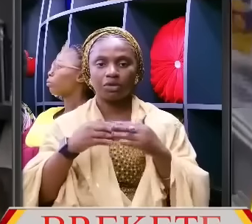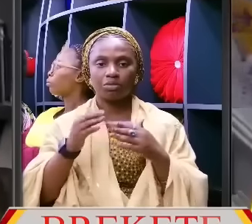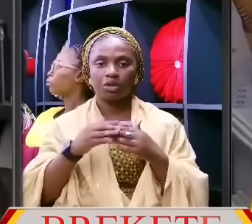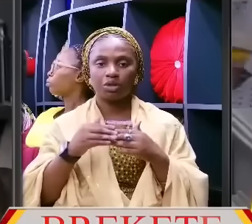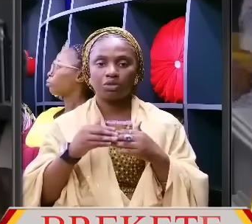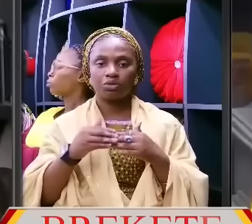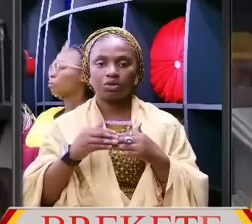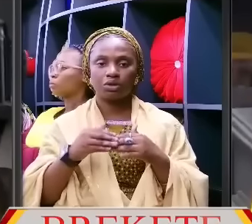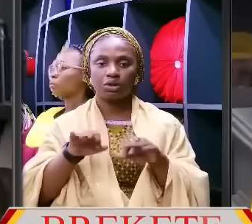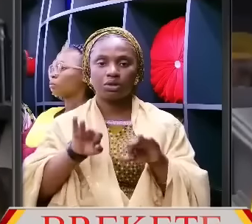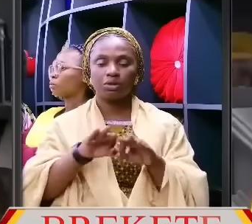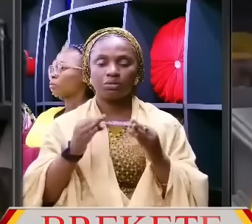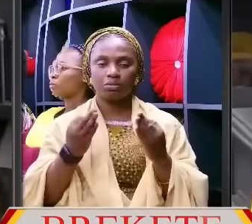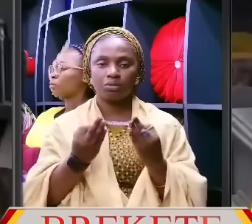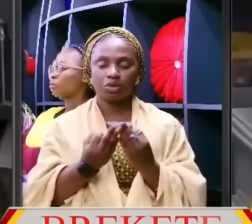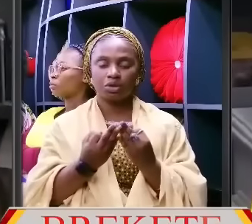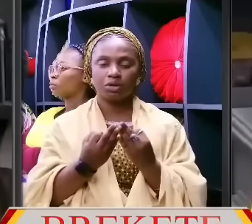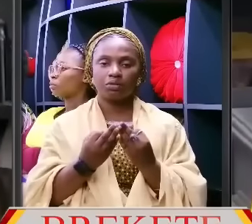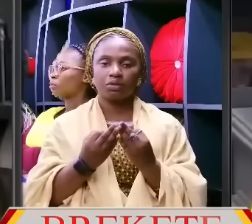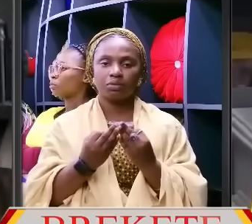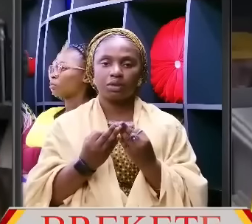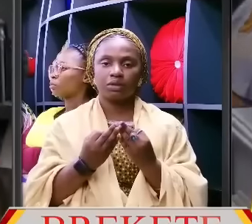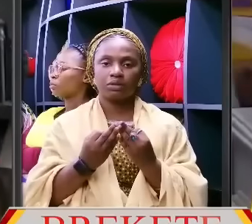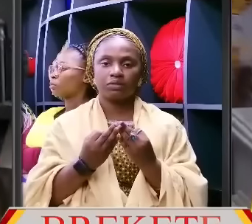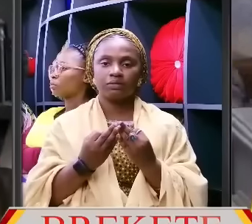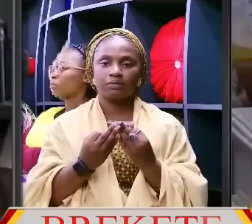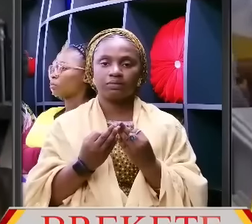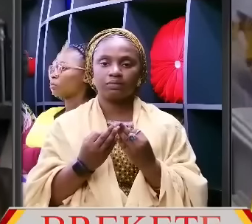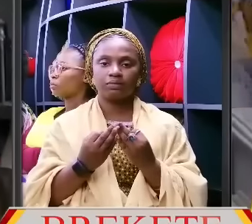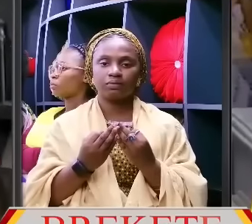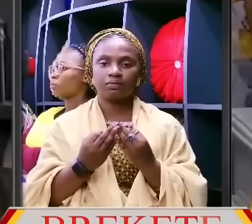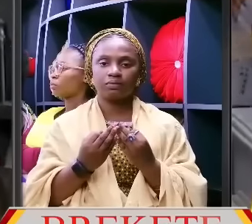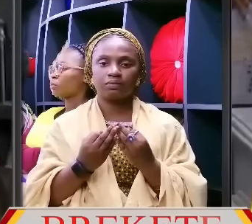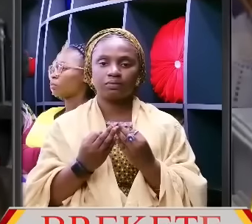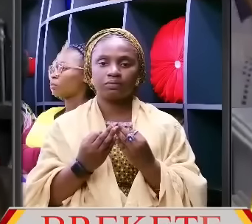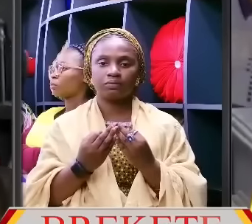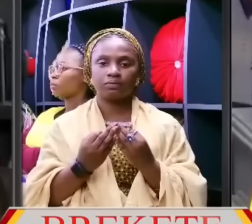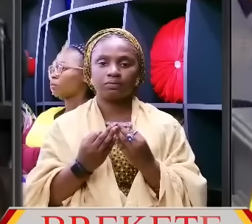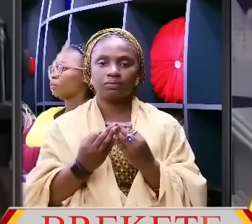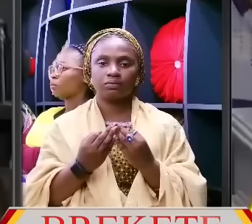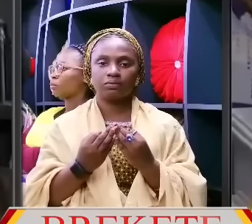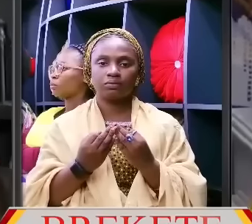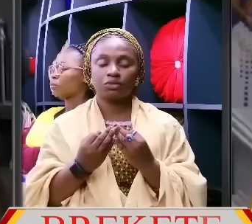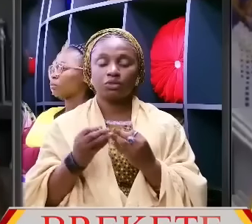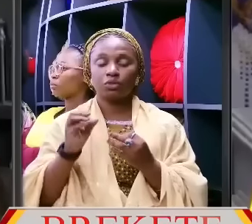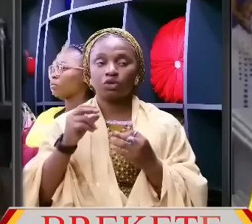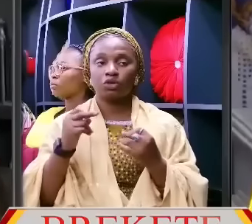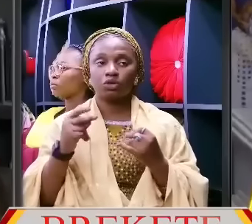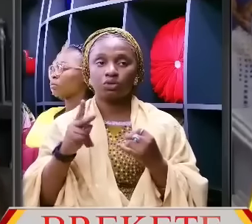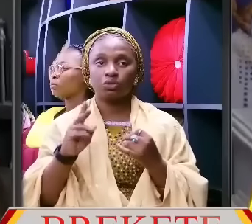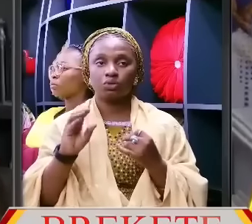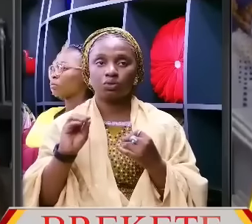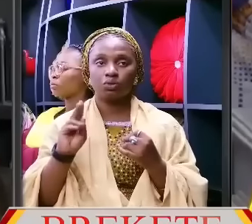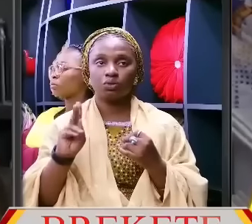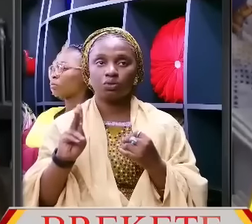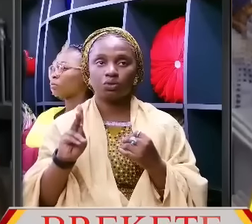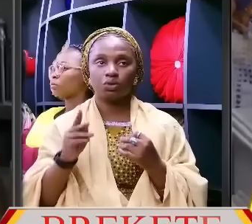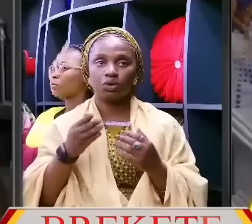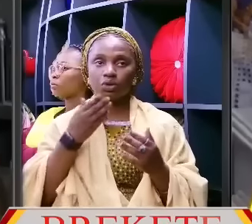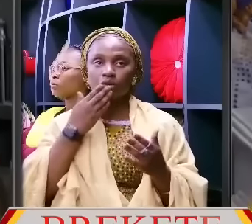yes. As I know I okay, any guy you're a more. And I say okay. Thank